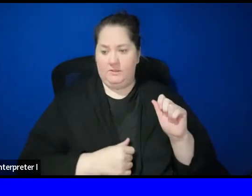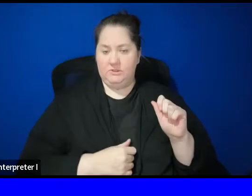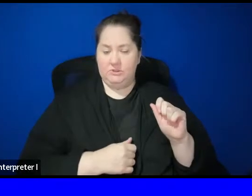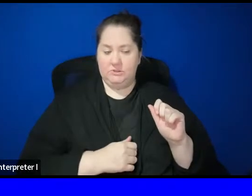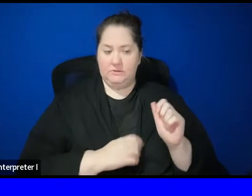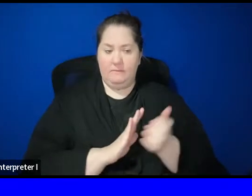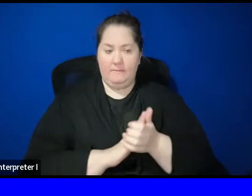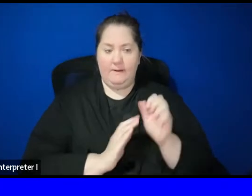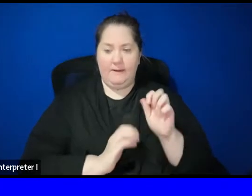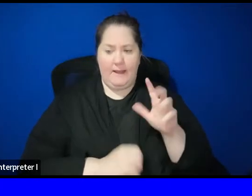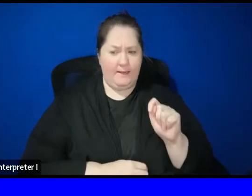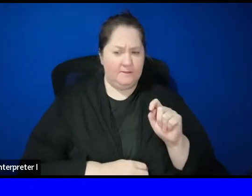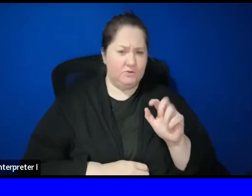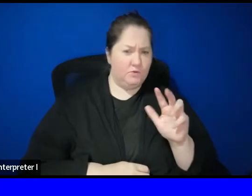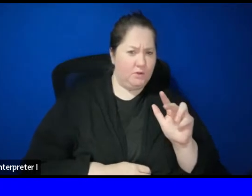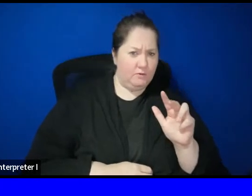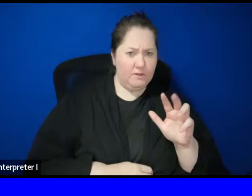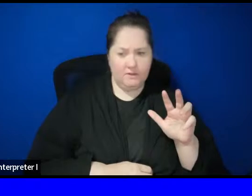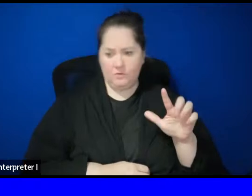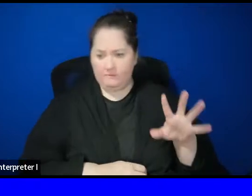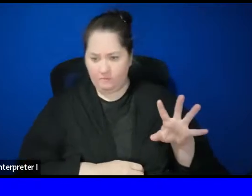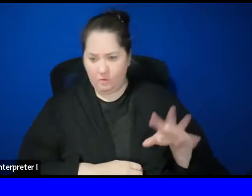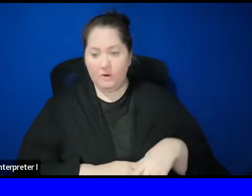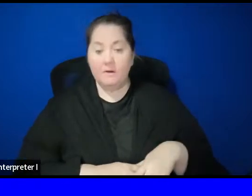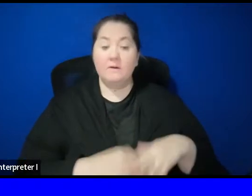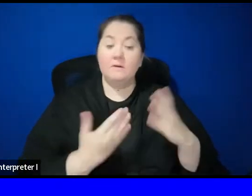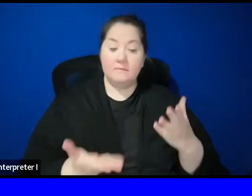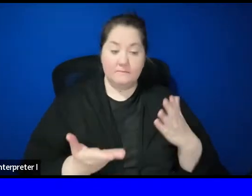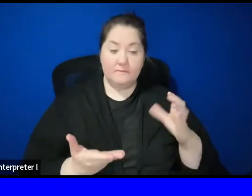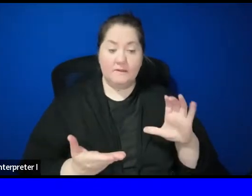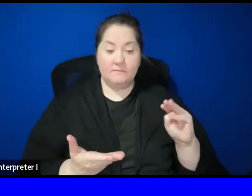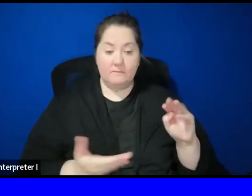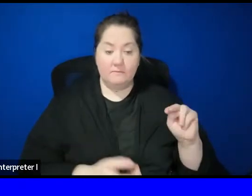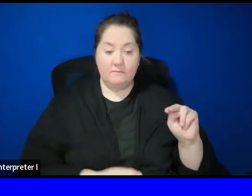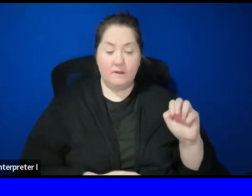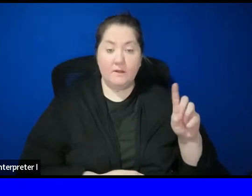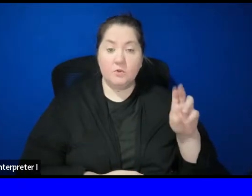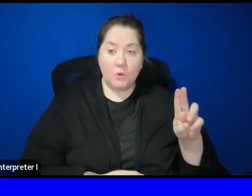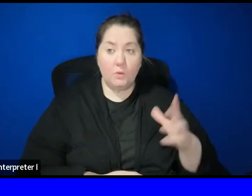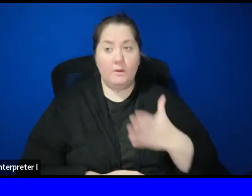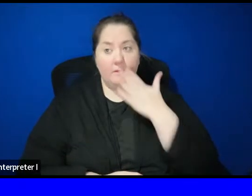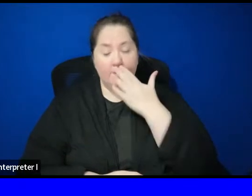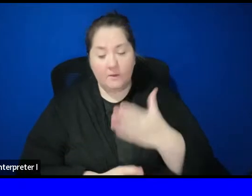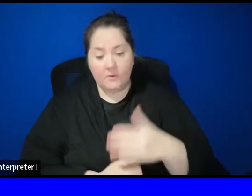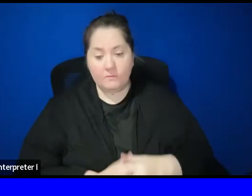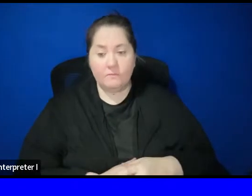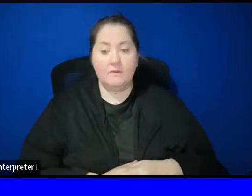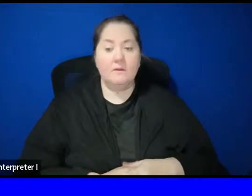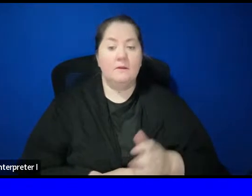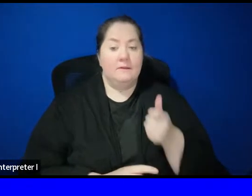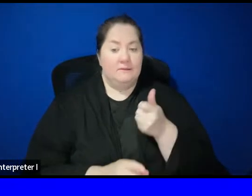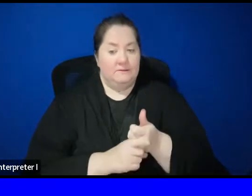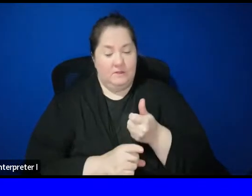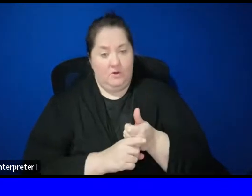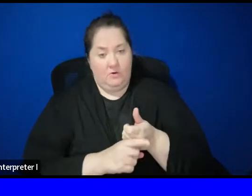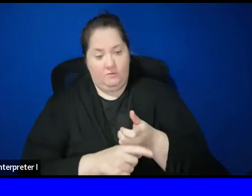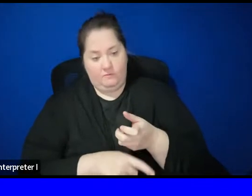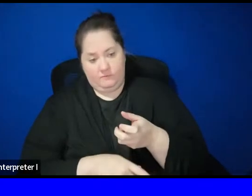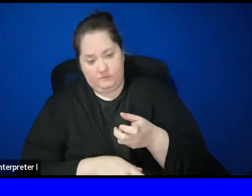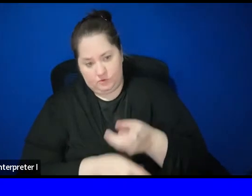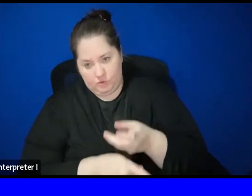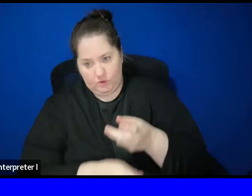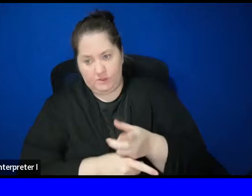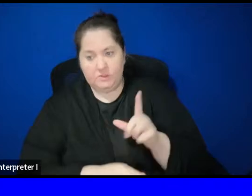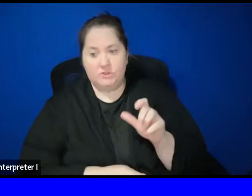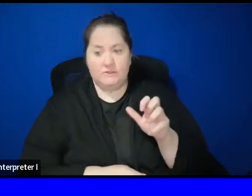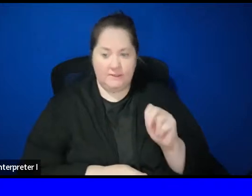2023, 2024. Councilmember Nadeau. Thank you. The Self-Storage Lien Enforcement Modernization Amendment